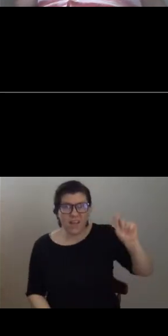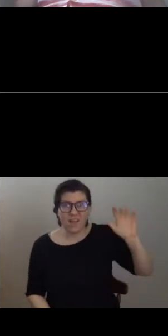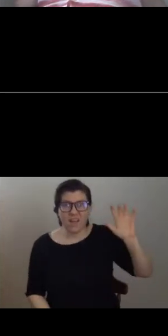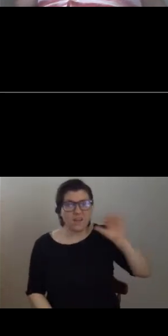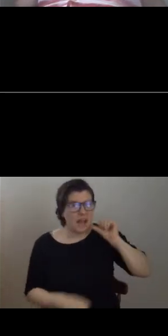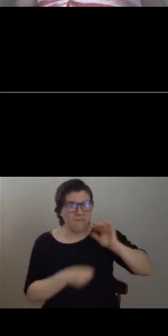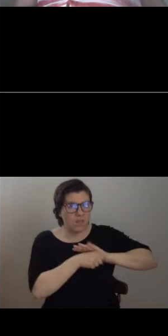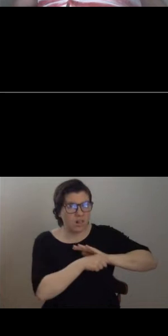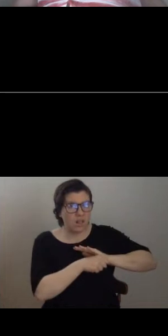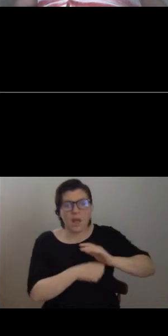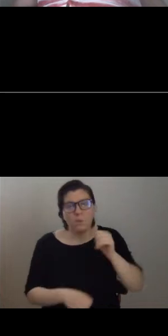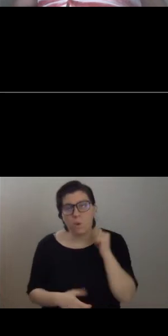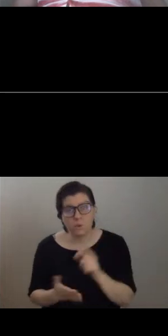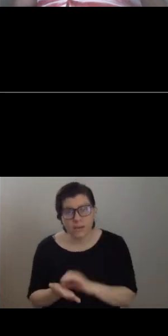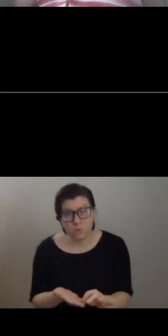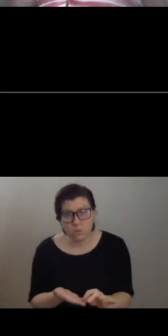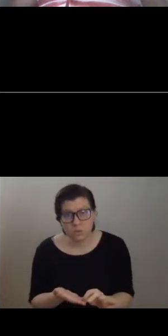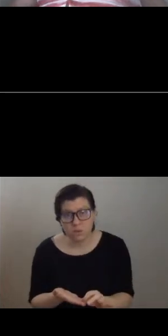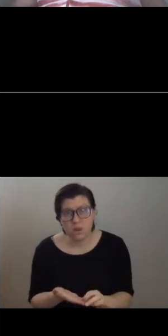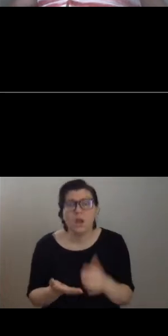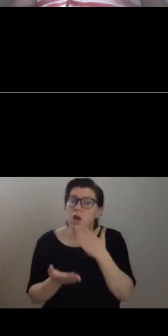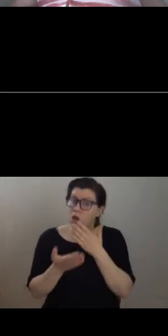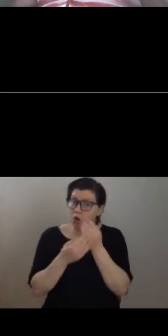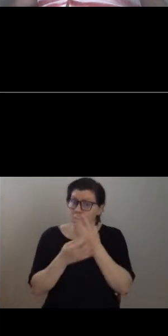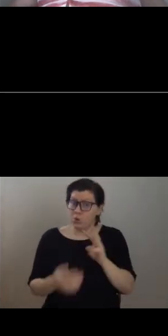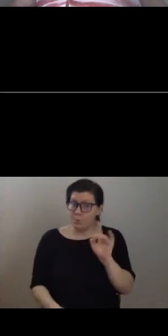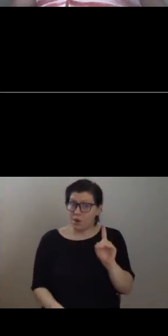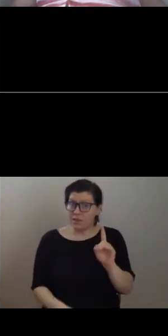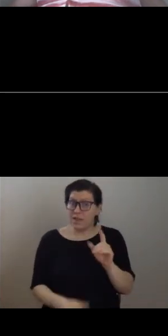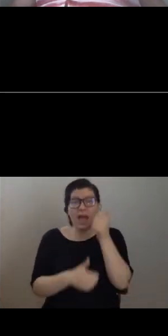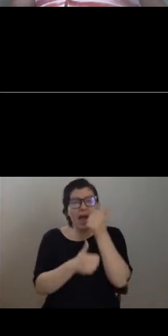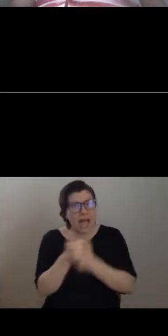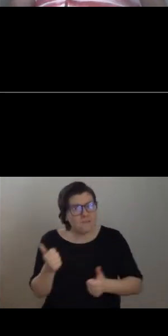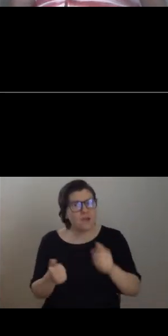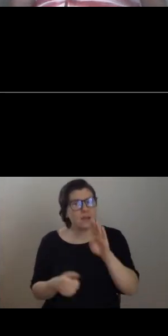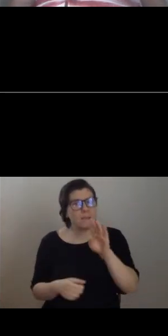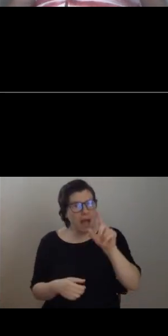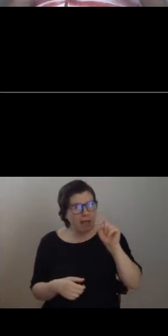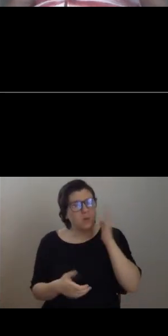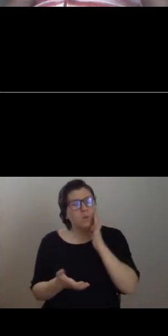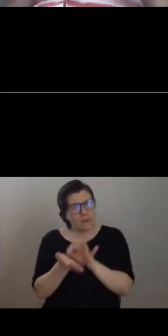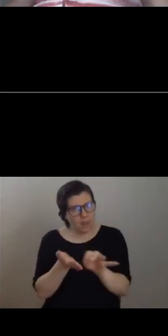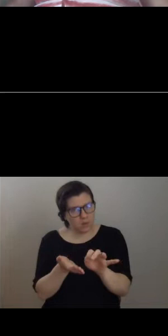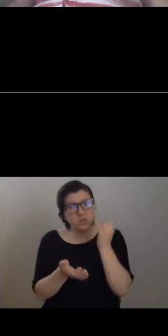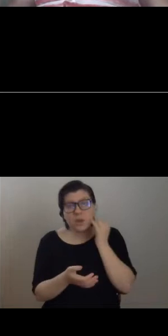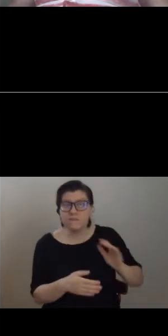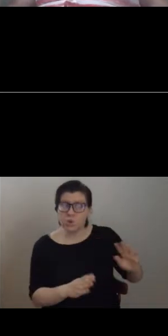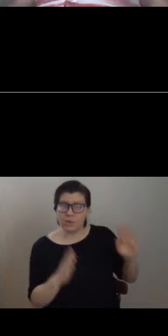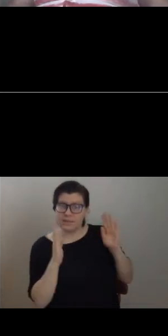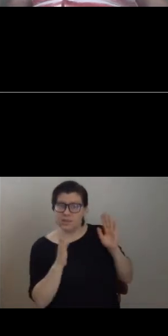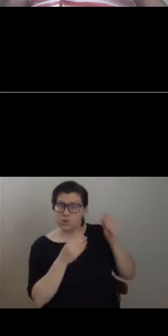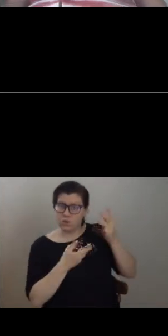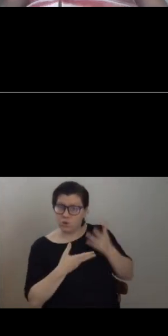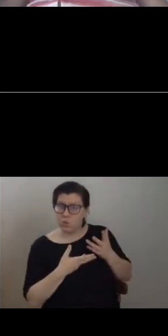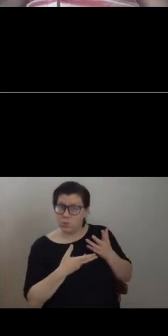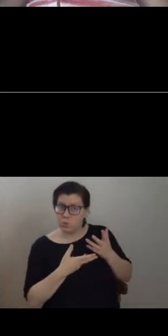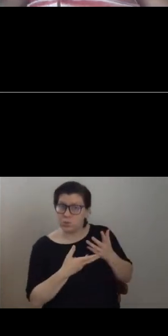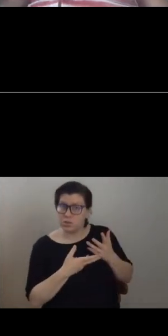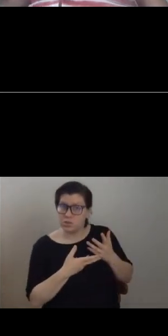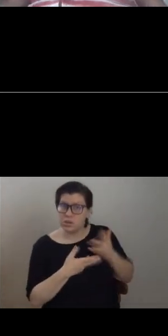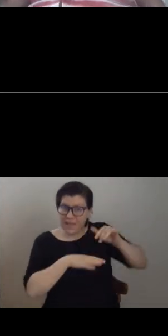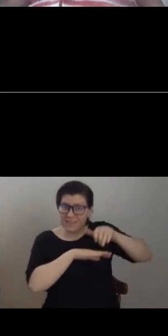in Maryland is every single ballot is counted. So when you listen to the news on the night of